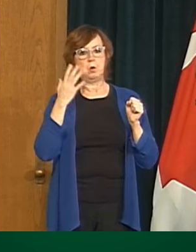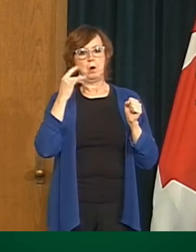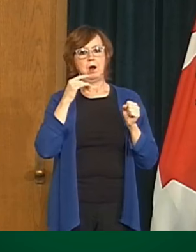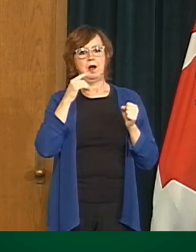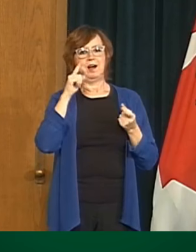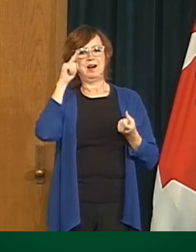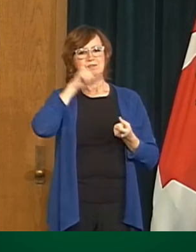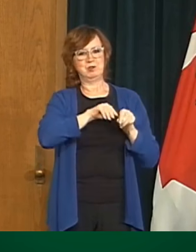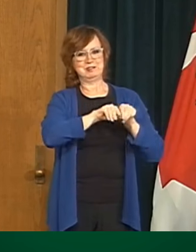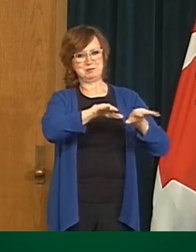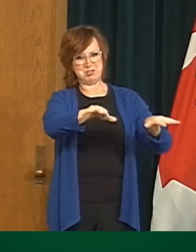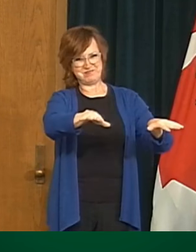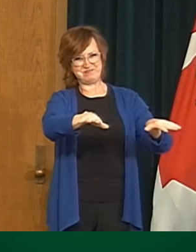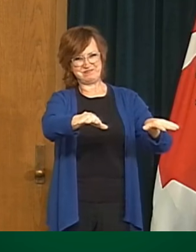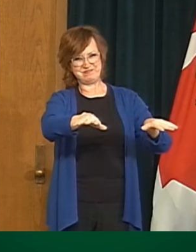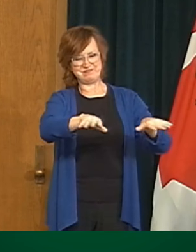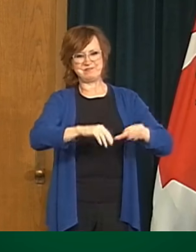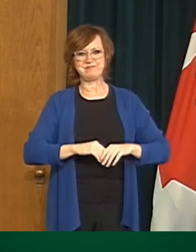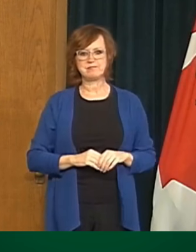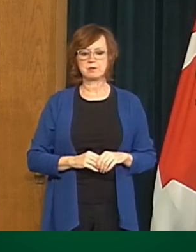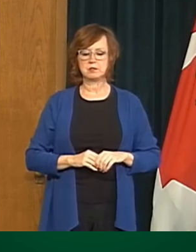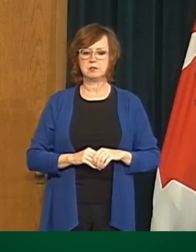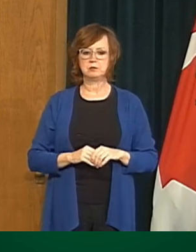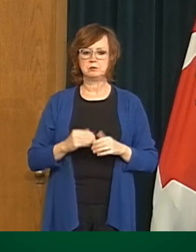spreading further. Furthermore,